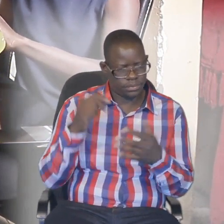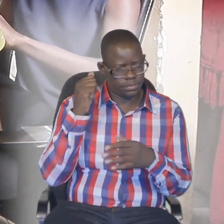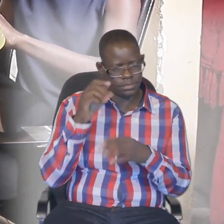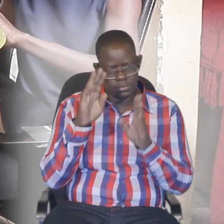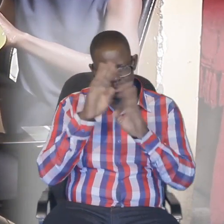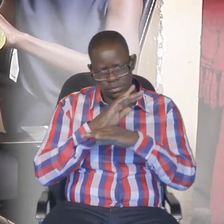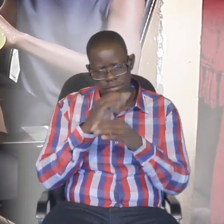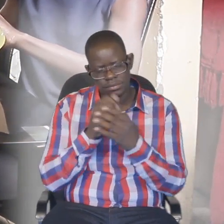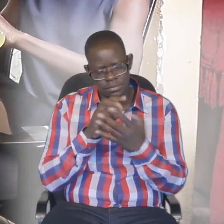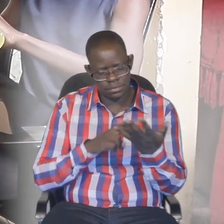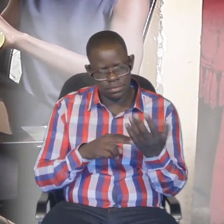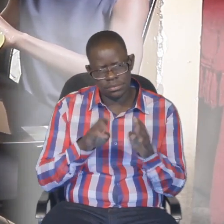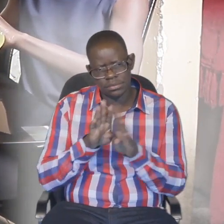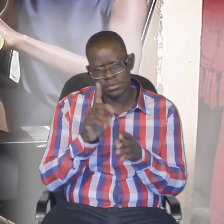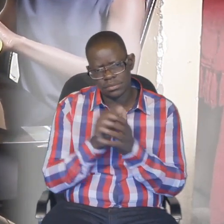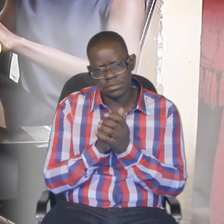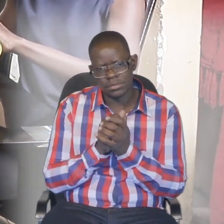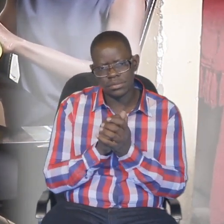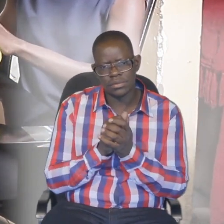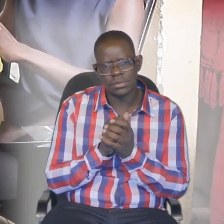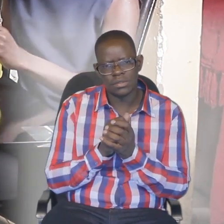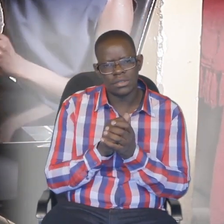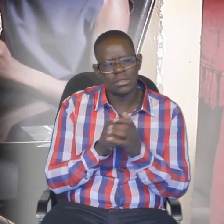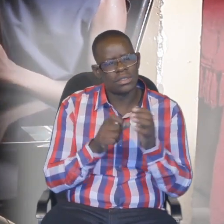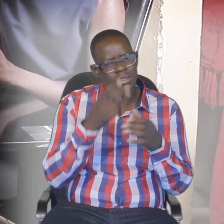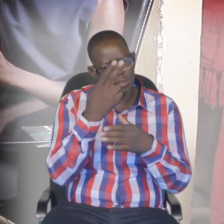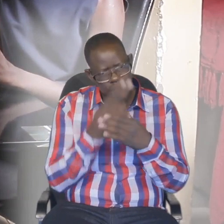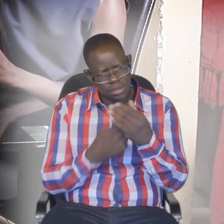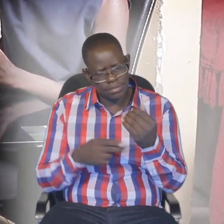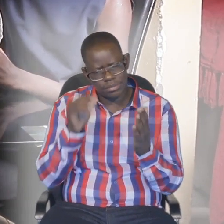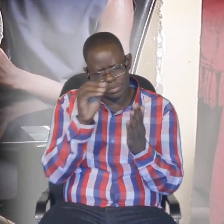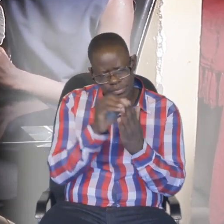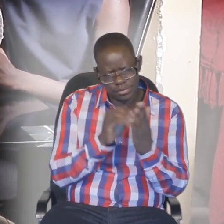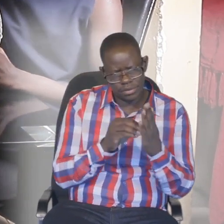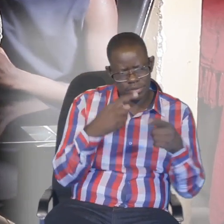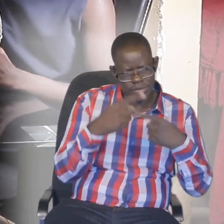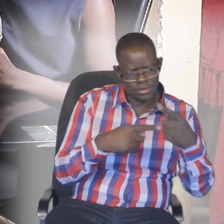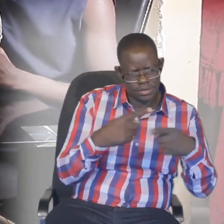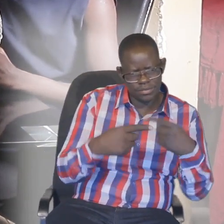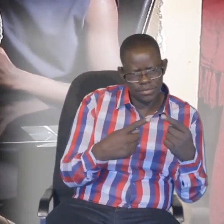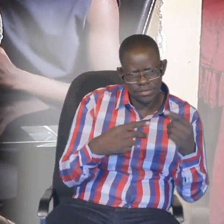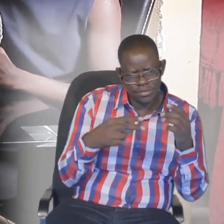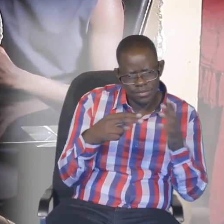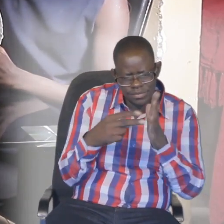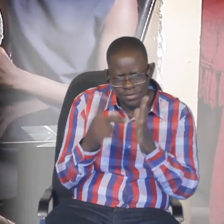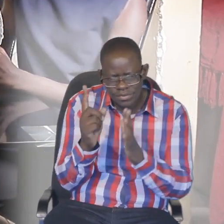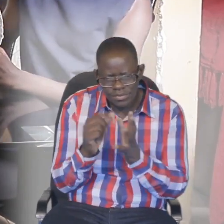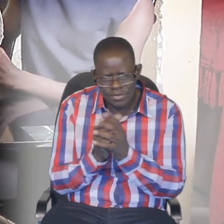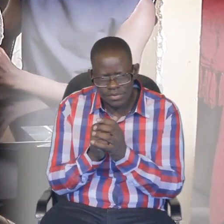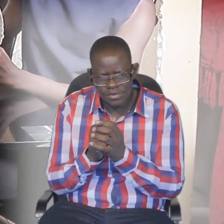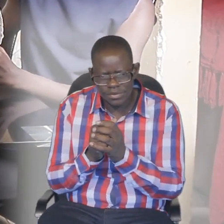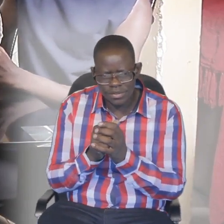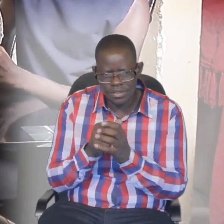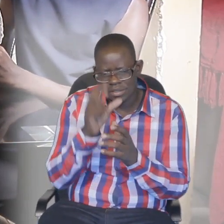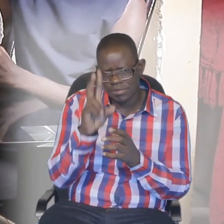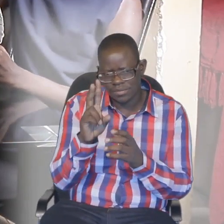cool. What is that about? The double entry system. Double entry? What is that? Is it an accounting system? Yes. This means that every